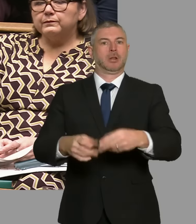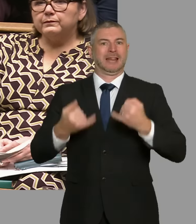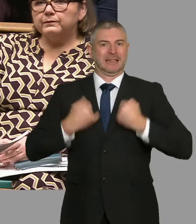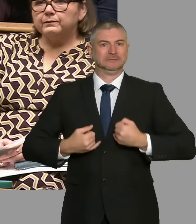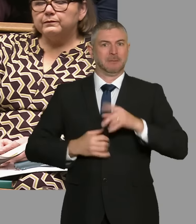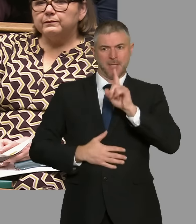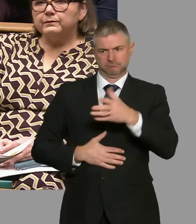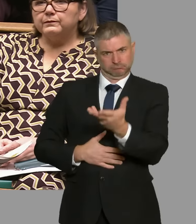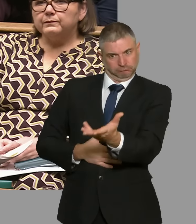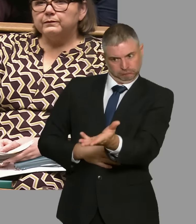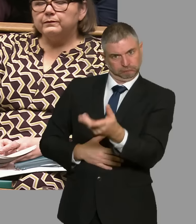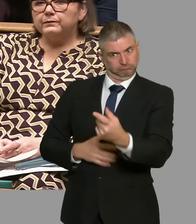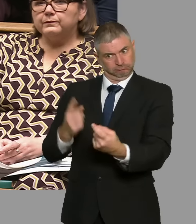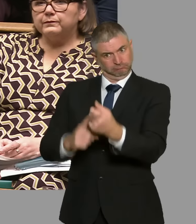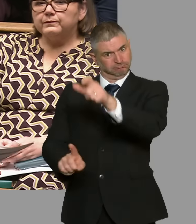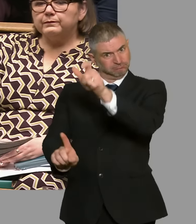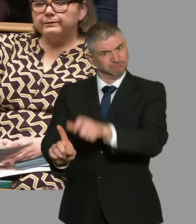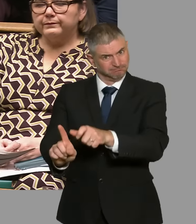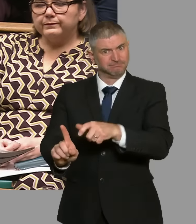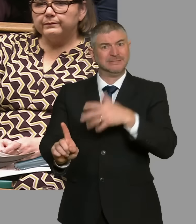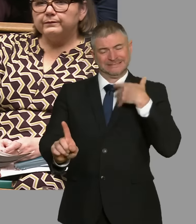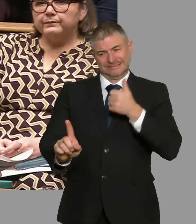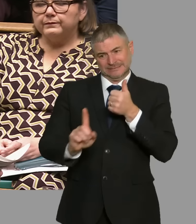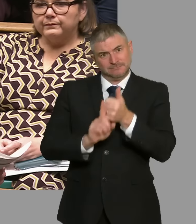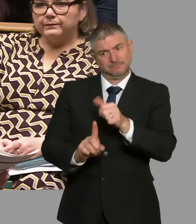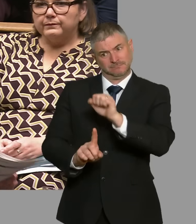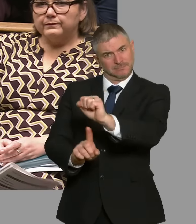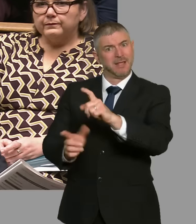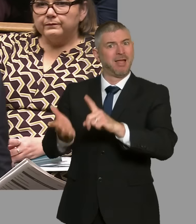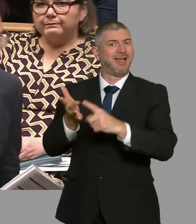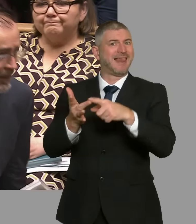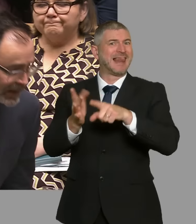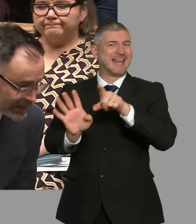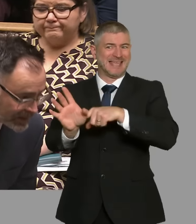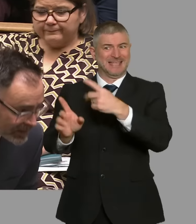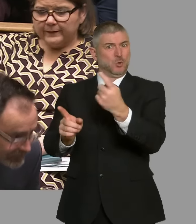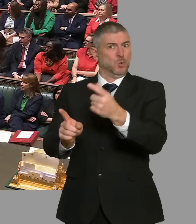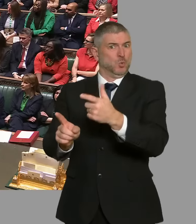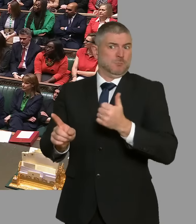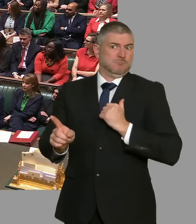all ICBs, NHS and hospitals that suffering from an eating disorder is not a